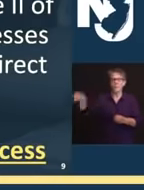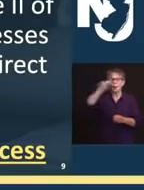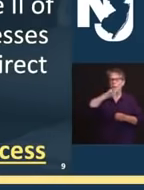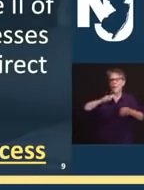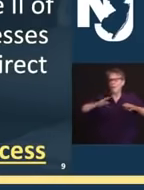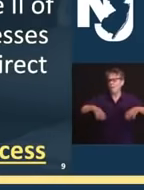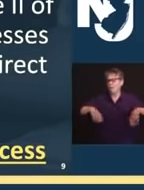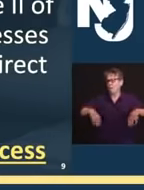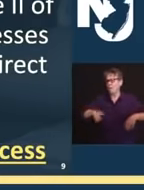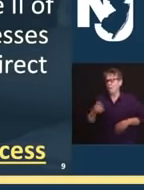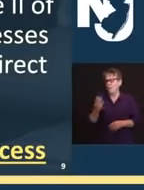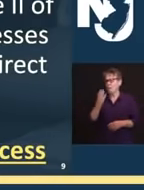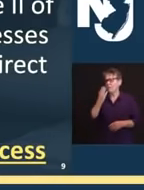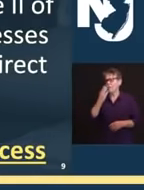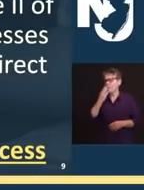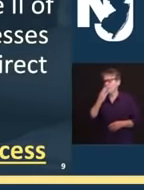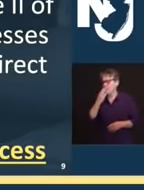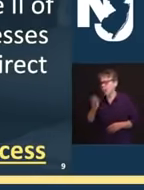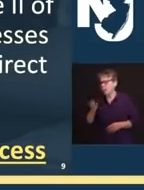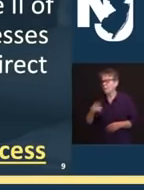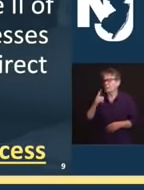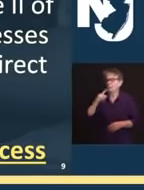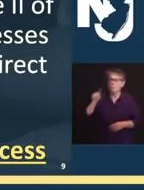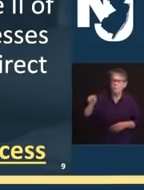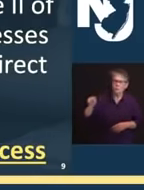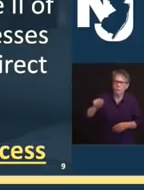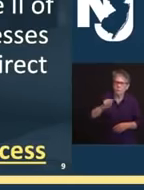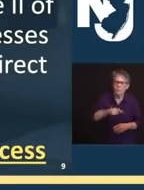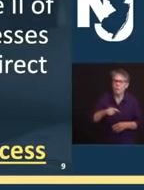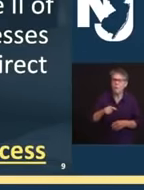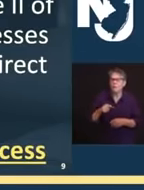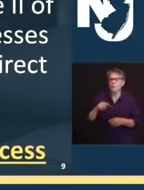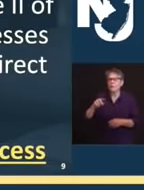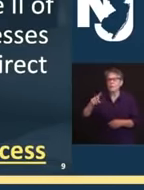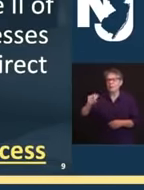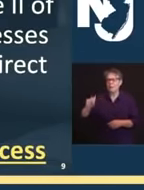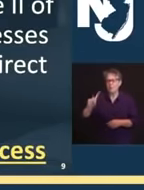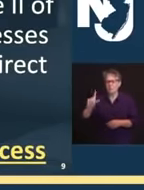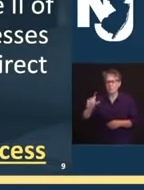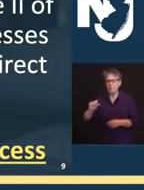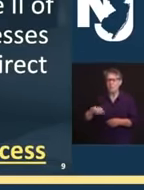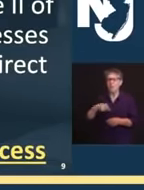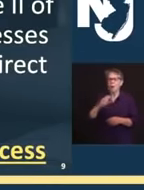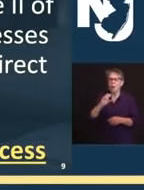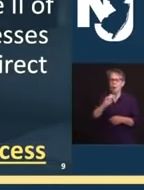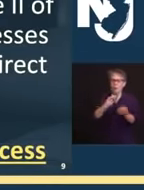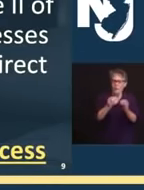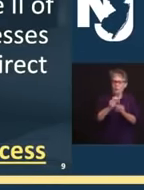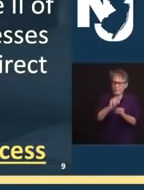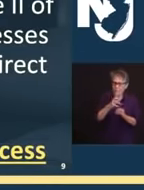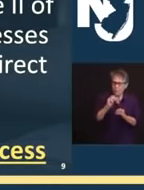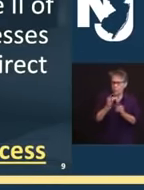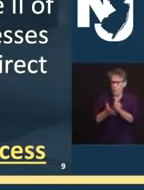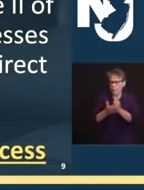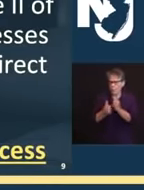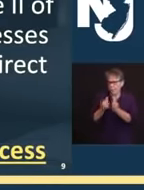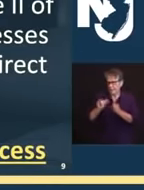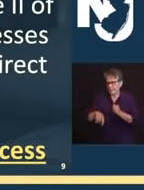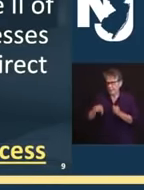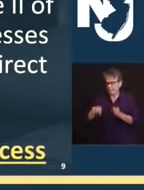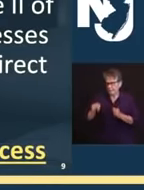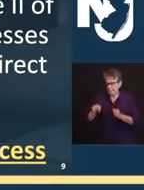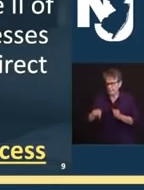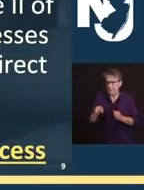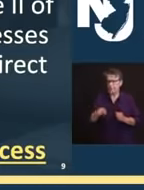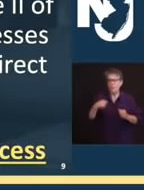Depot and Staples. So, as we have been in many ways throughout this pandemic, New Jersey is creating models for